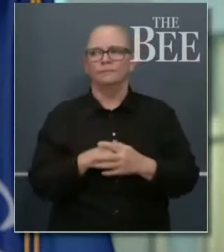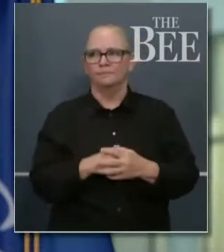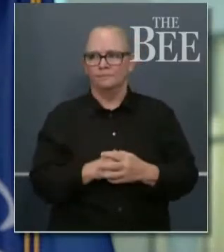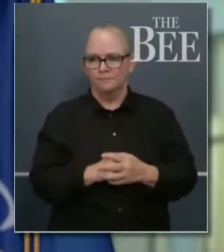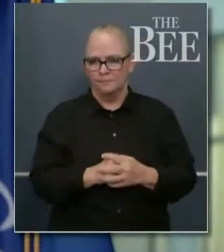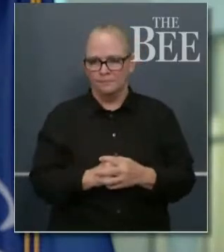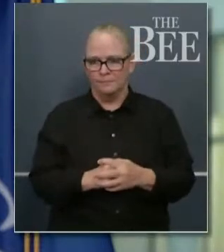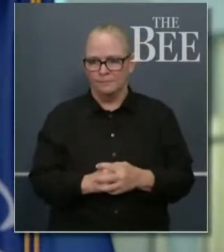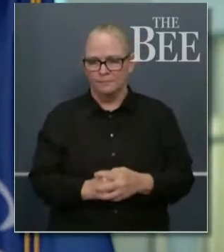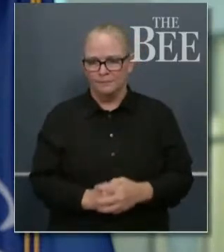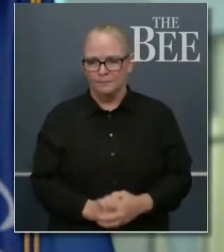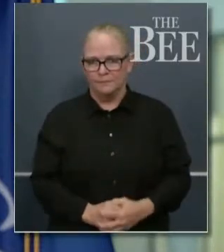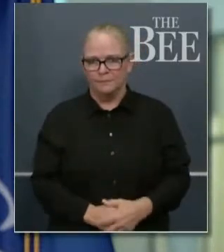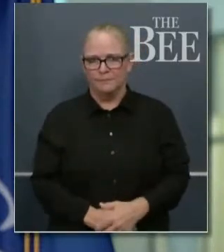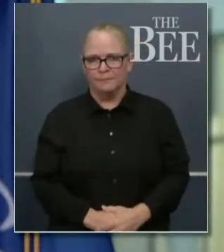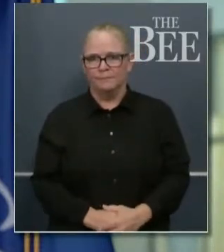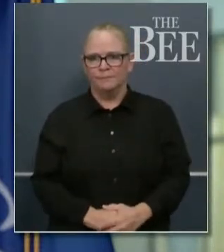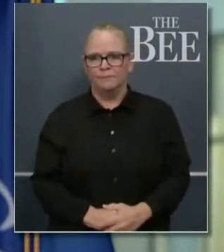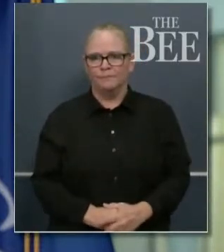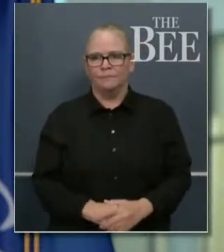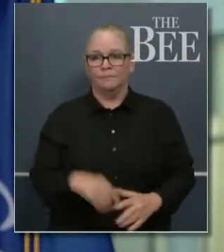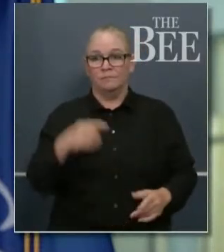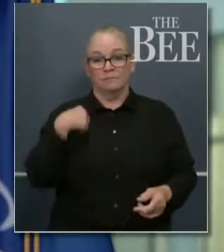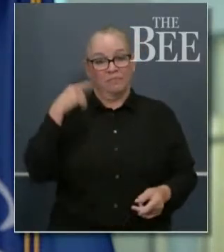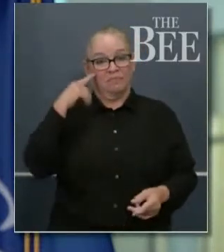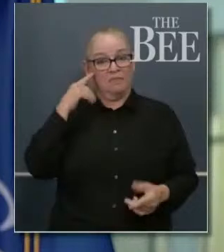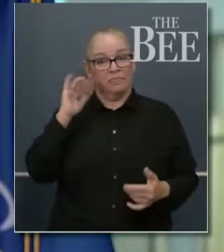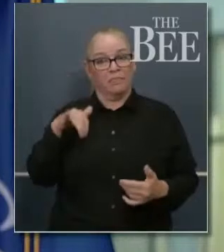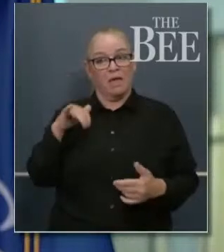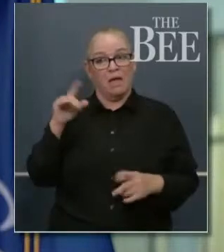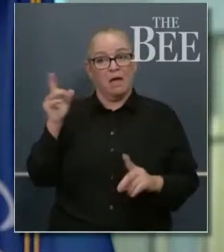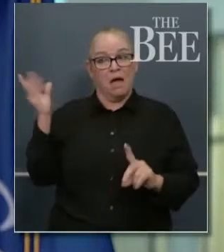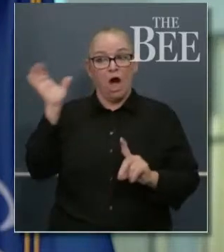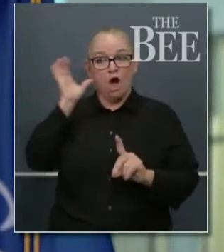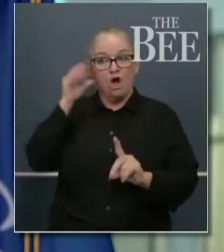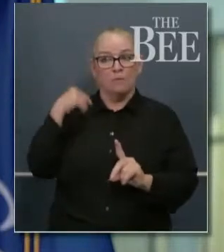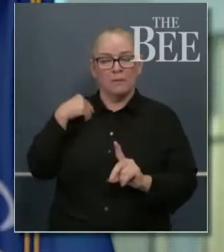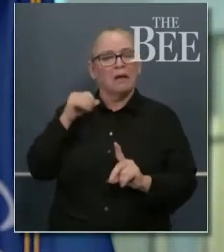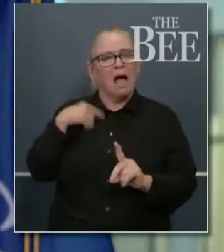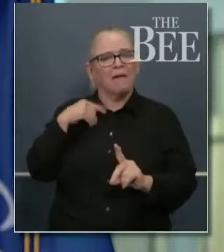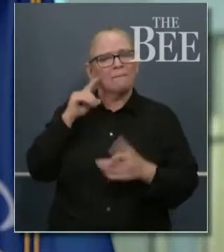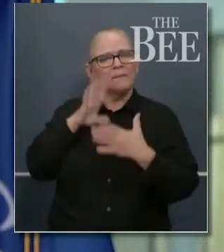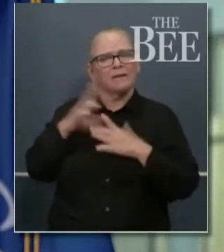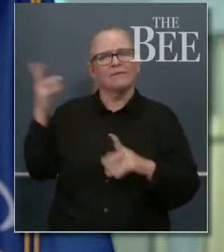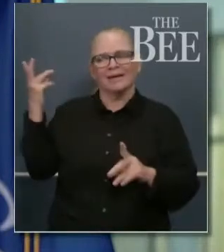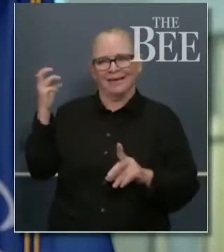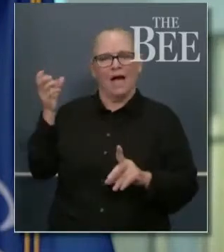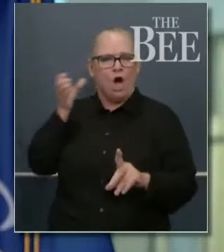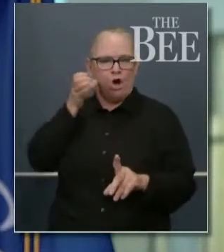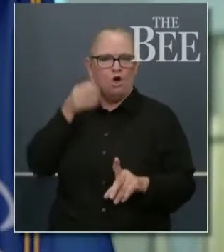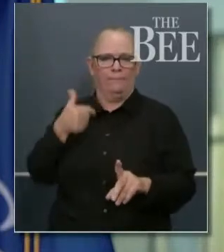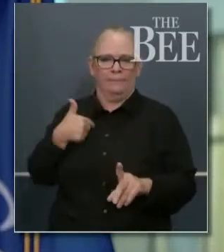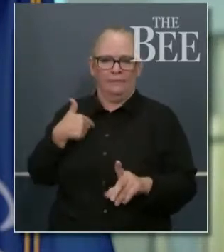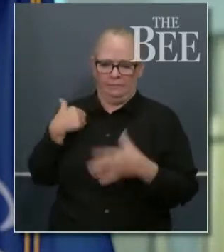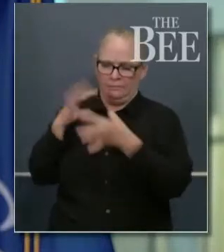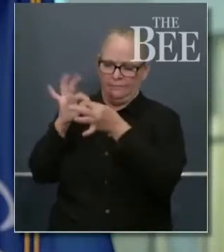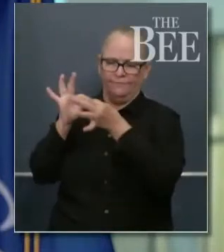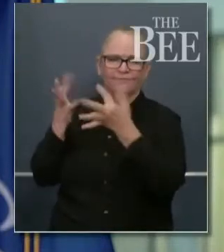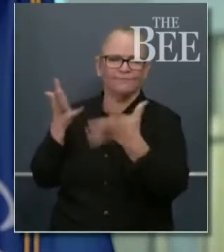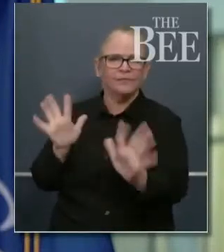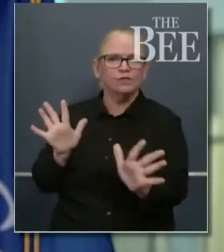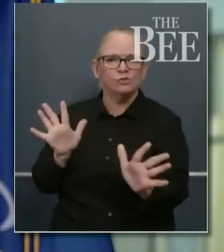question, do I think we were heard? Yeah, I do think we were heard. And I think there's a way of approaching people. Good people can